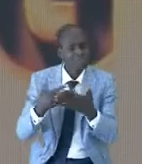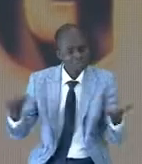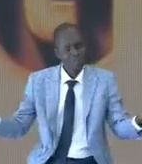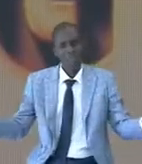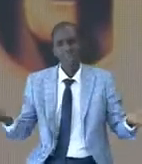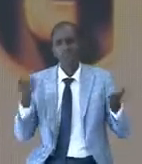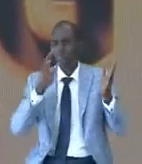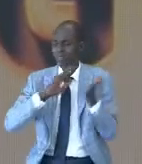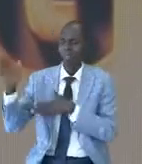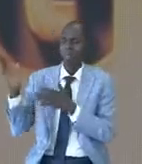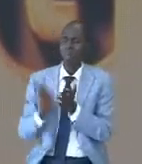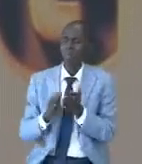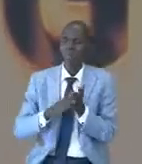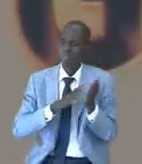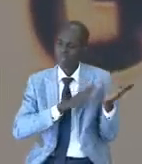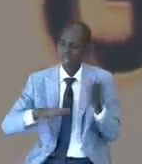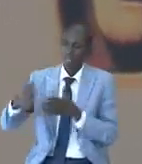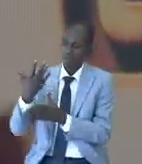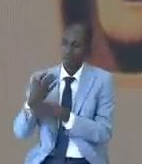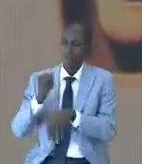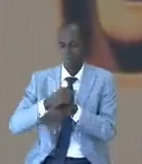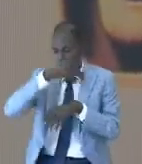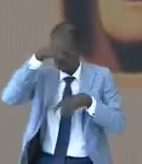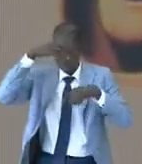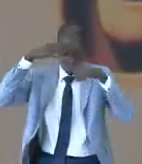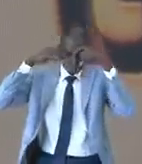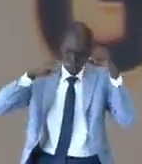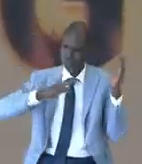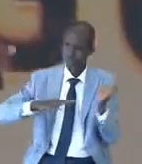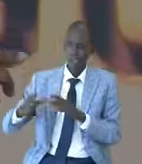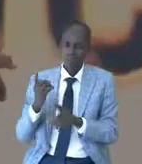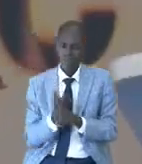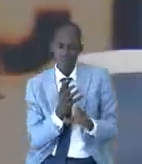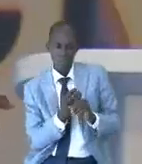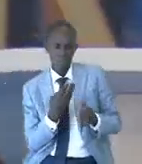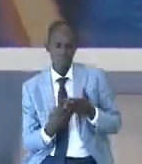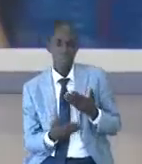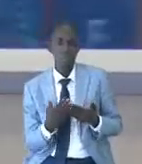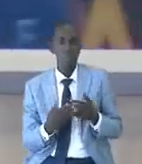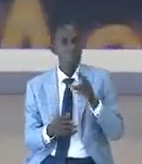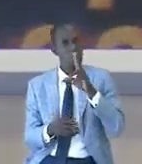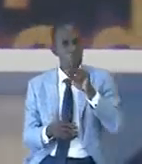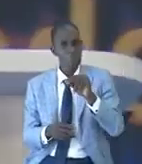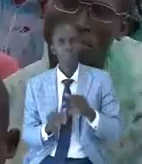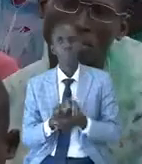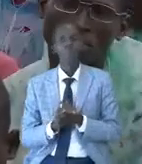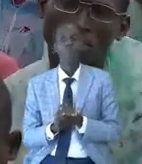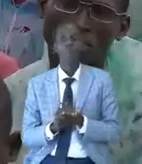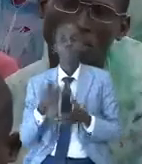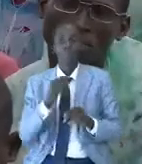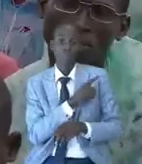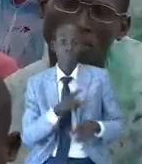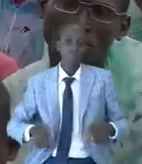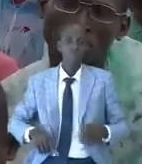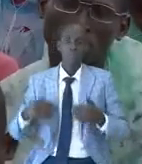Not really. Yes, I want to get money, but the Lord has knowledge that he has taught in